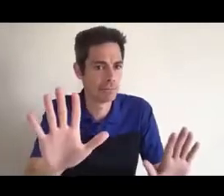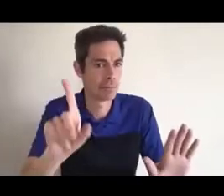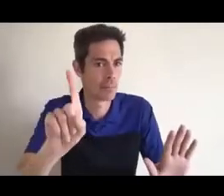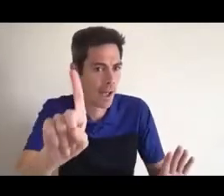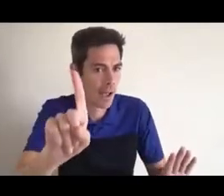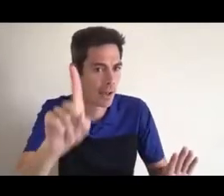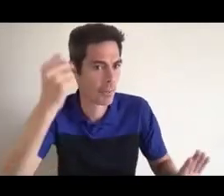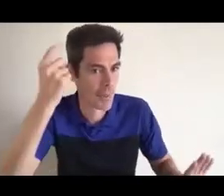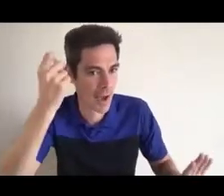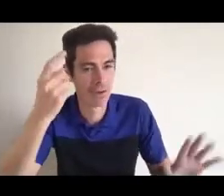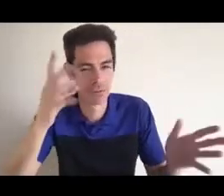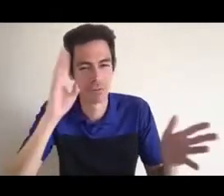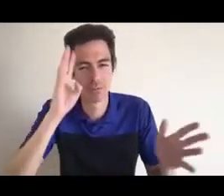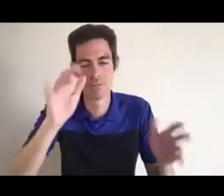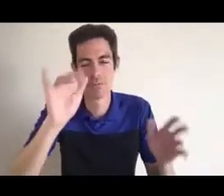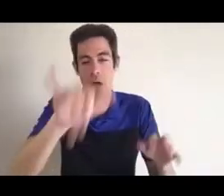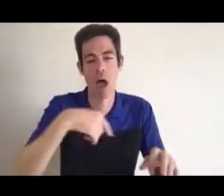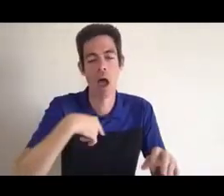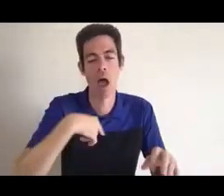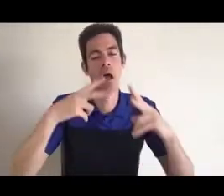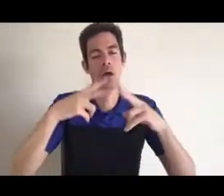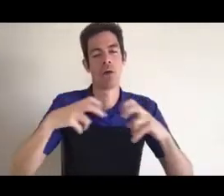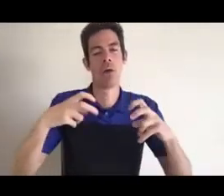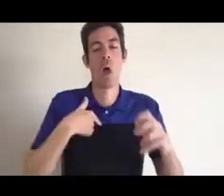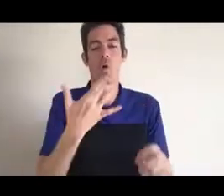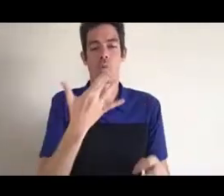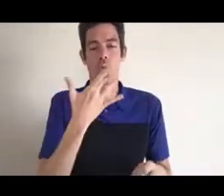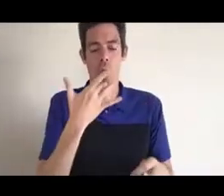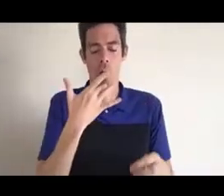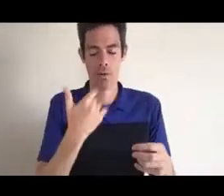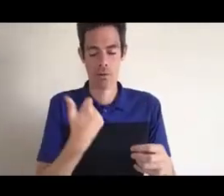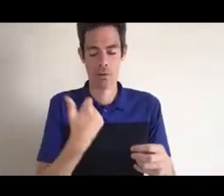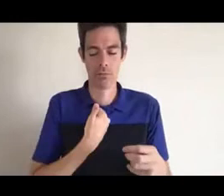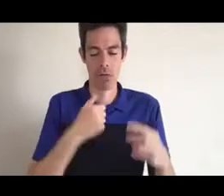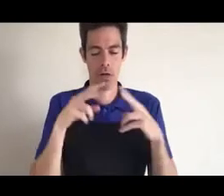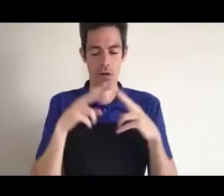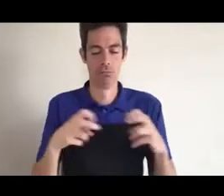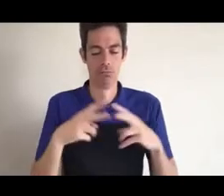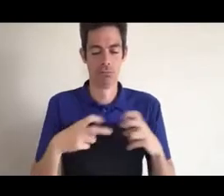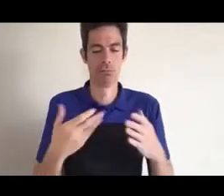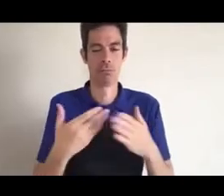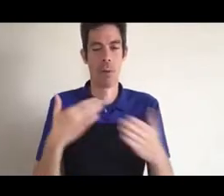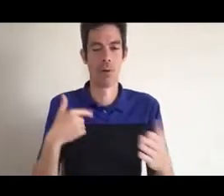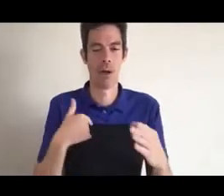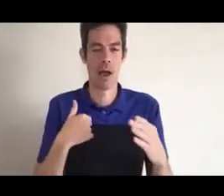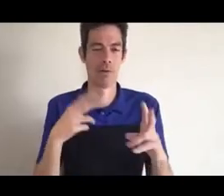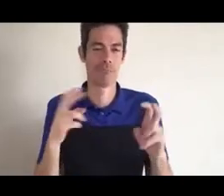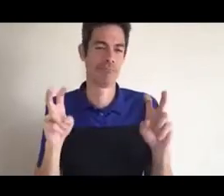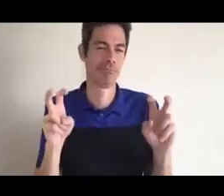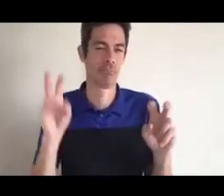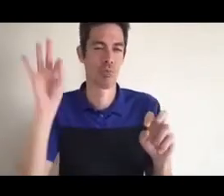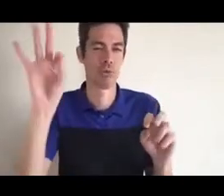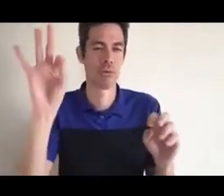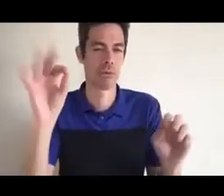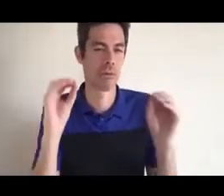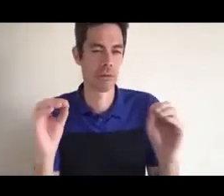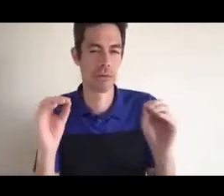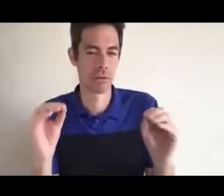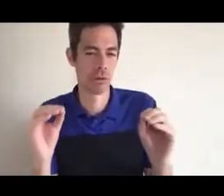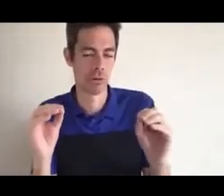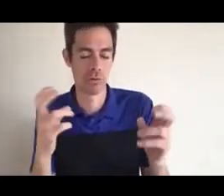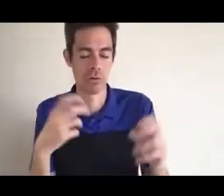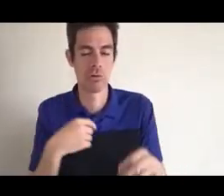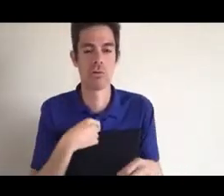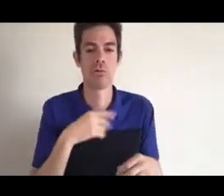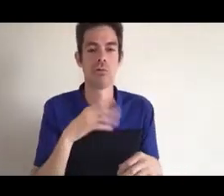two, but I could say like understand or wait a minute. So I rather try to assess that on my own before